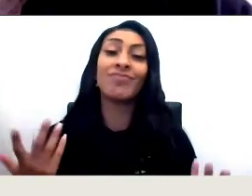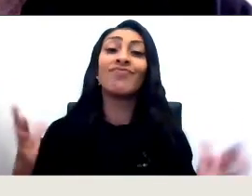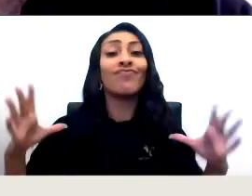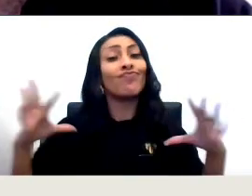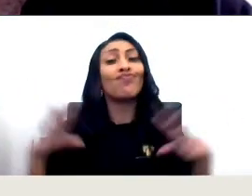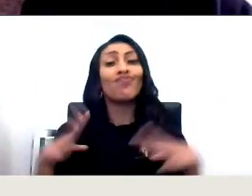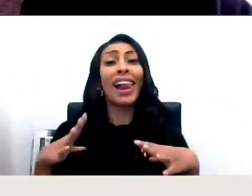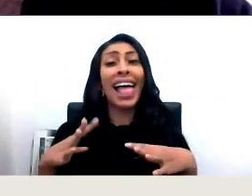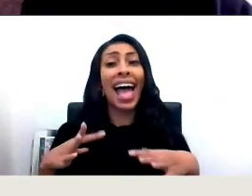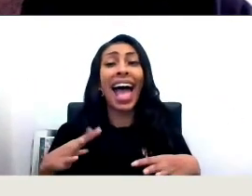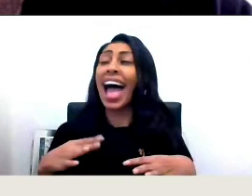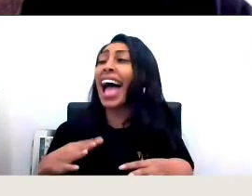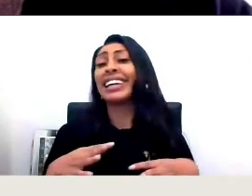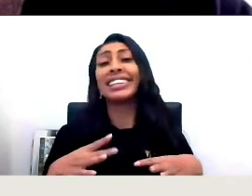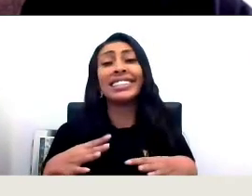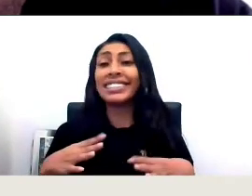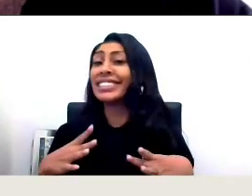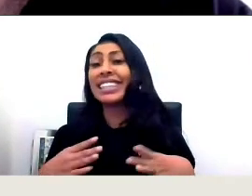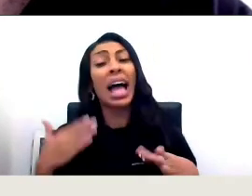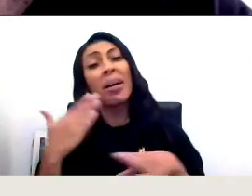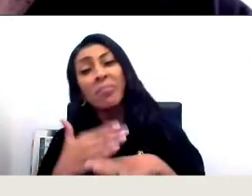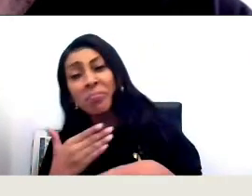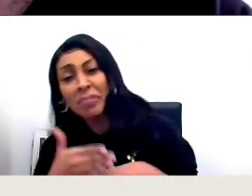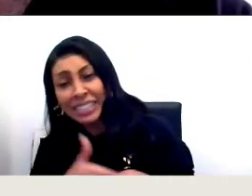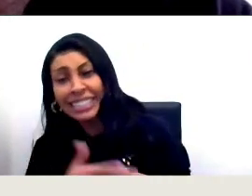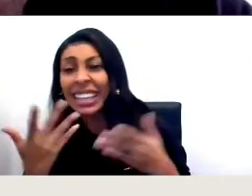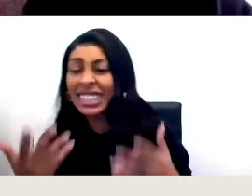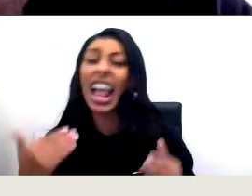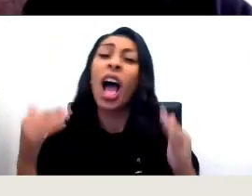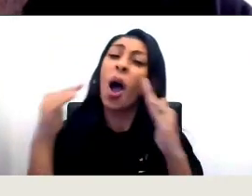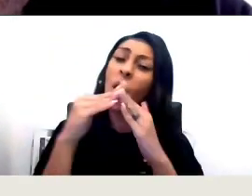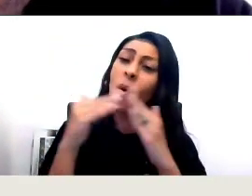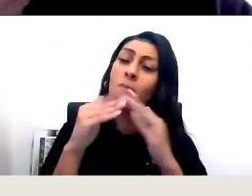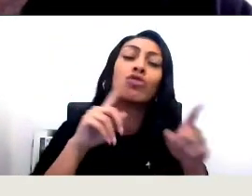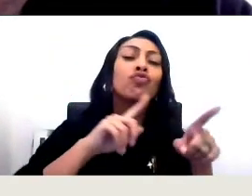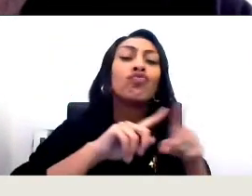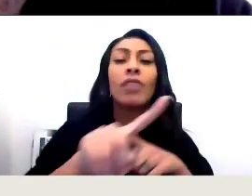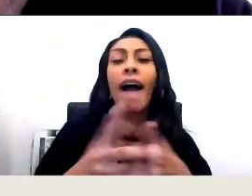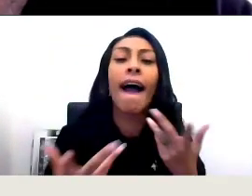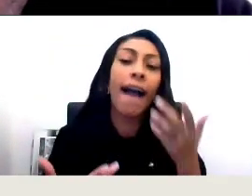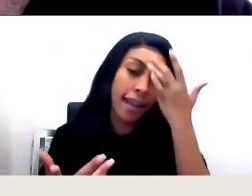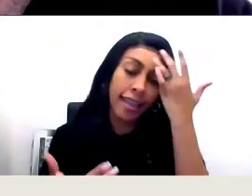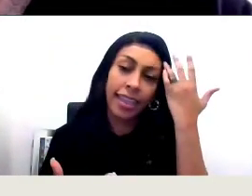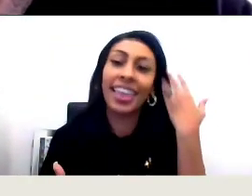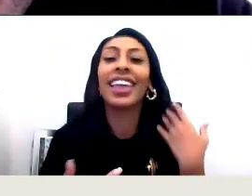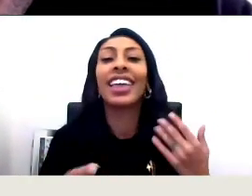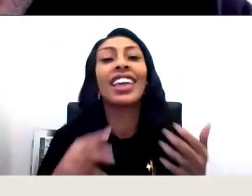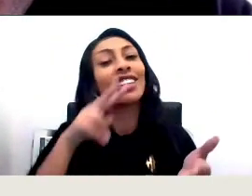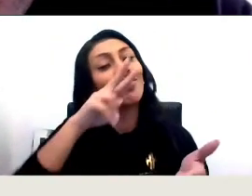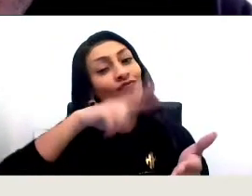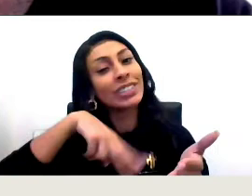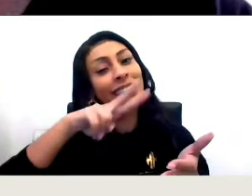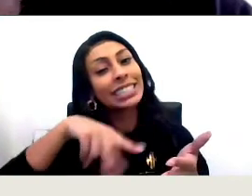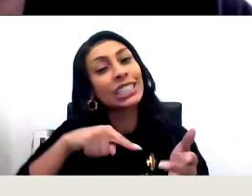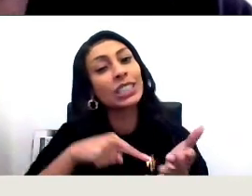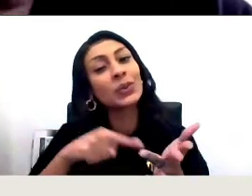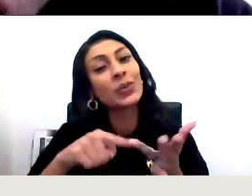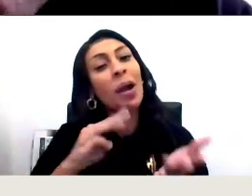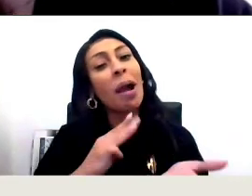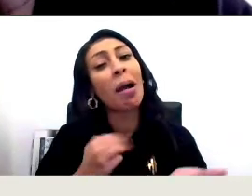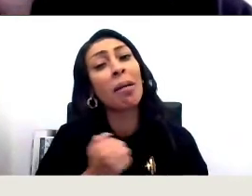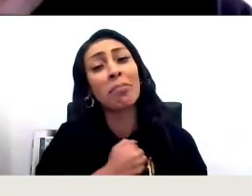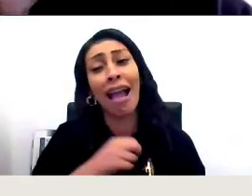rejuvenating space. I've been sort of busy, so I'm just going to be at home. I'm going to try and read to my dad a bit because